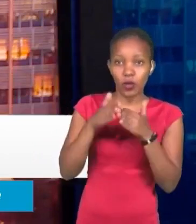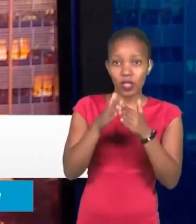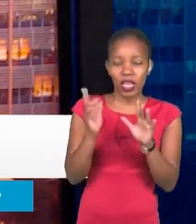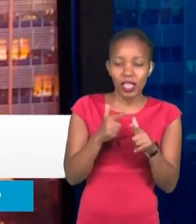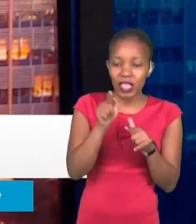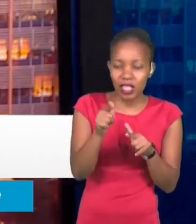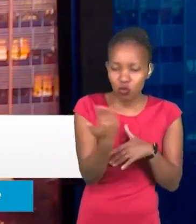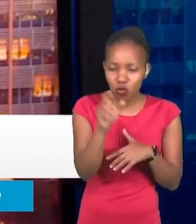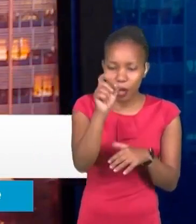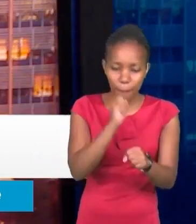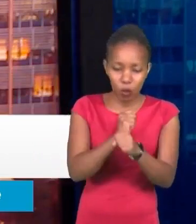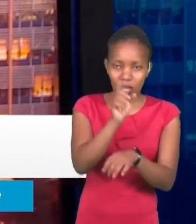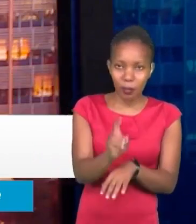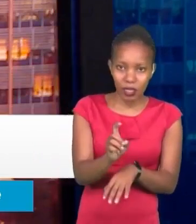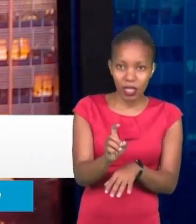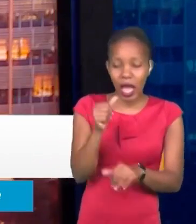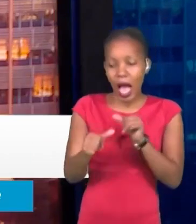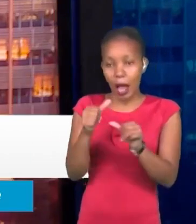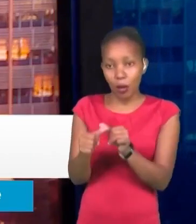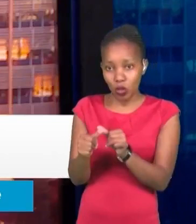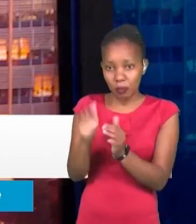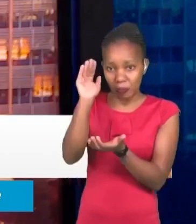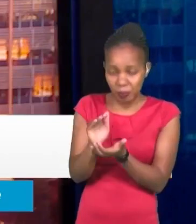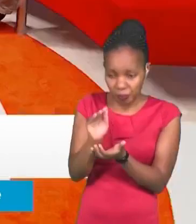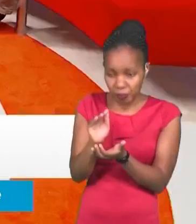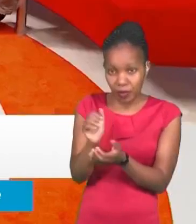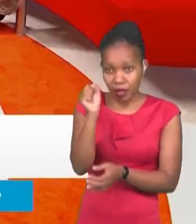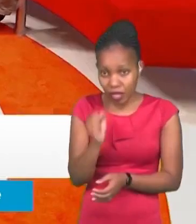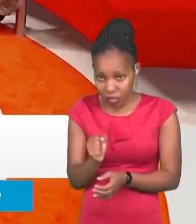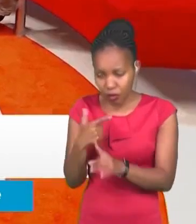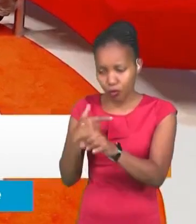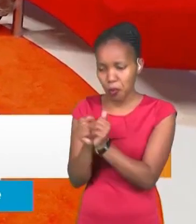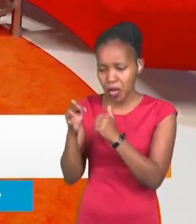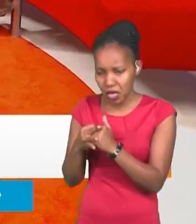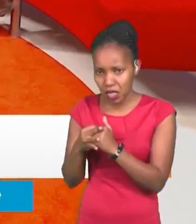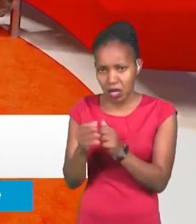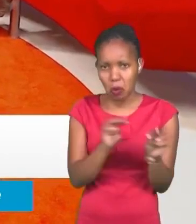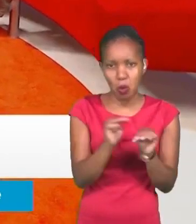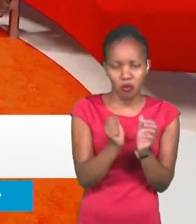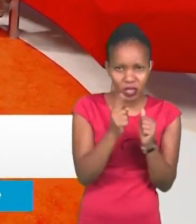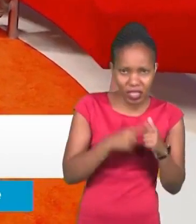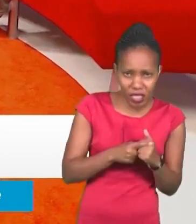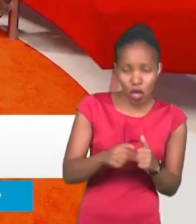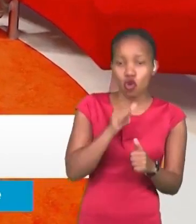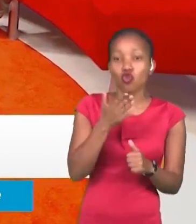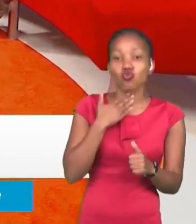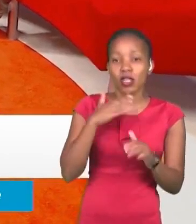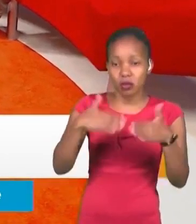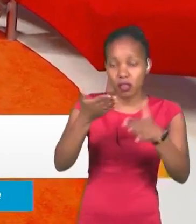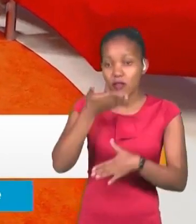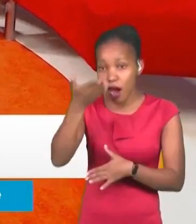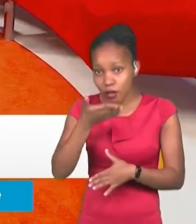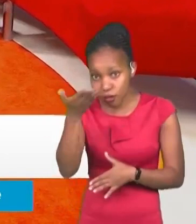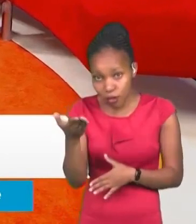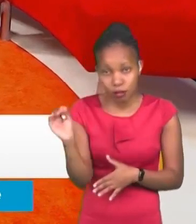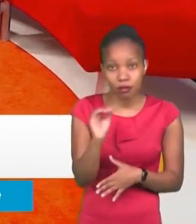protected. With regards to the reduction of the age of consent, I do not want to give hard and fast answers, because